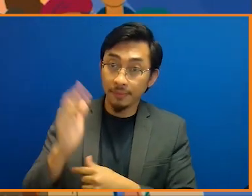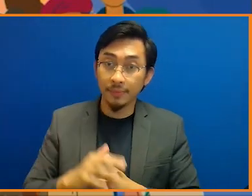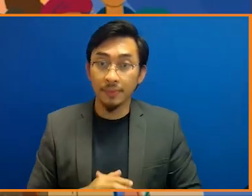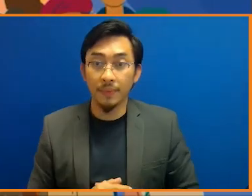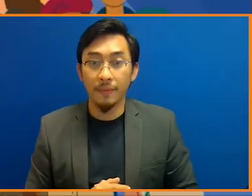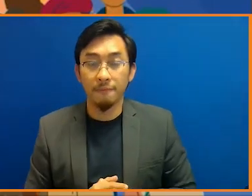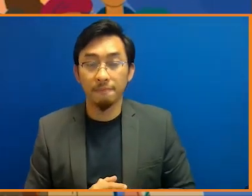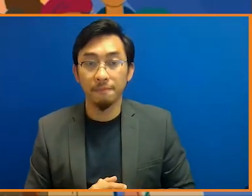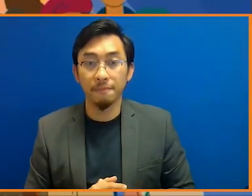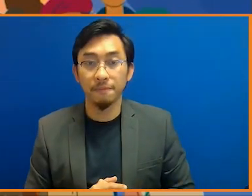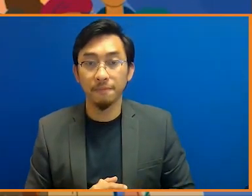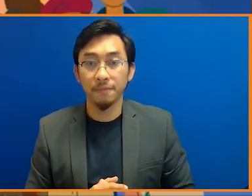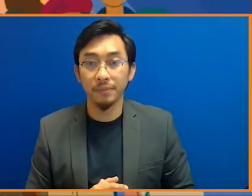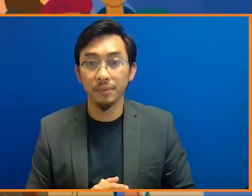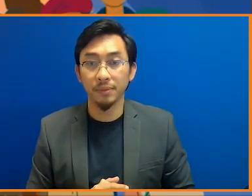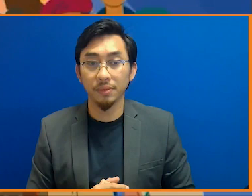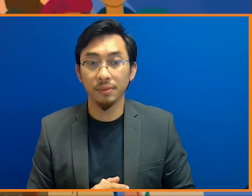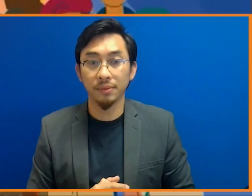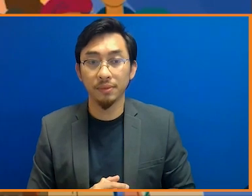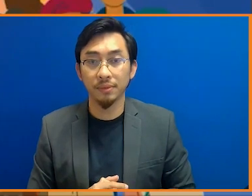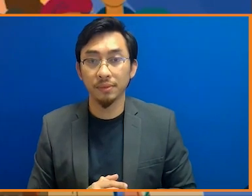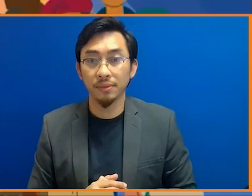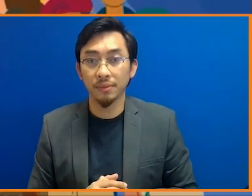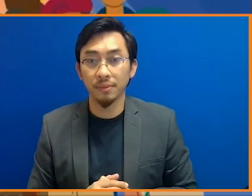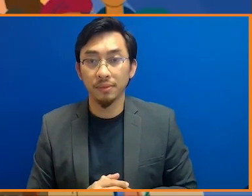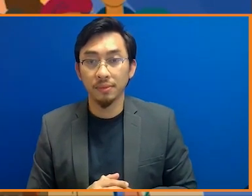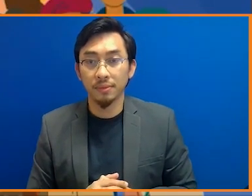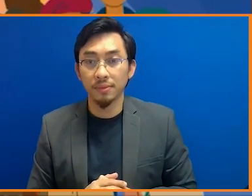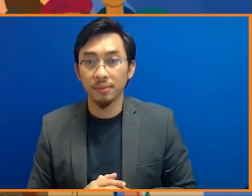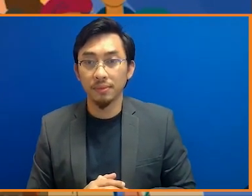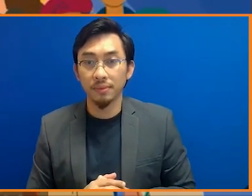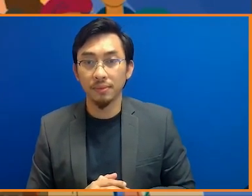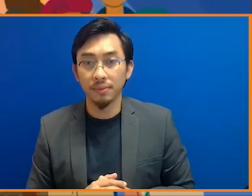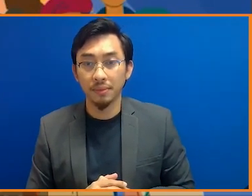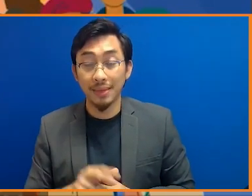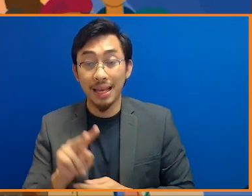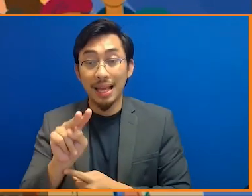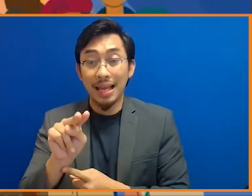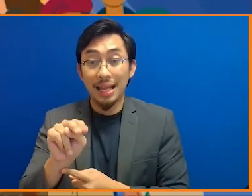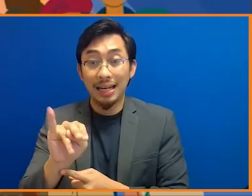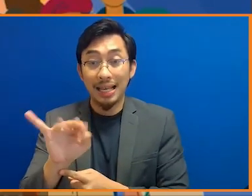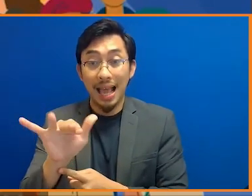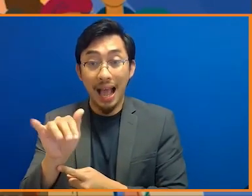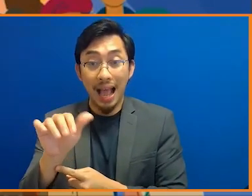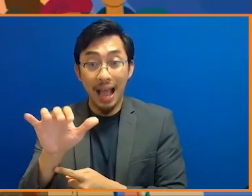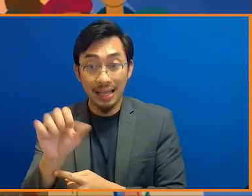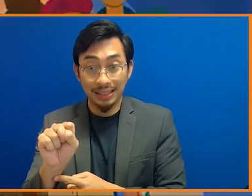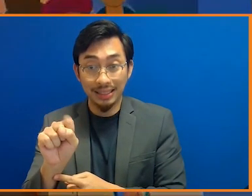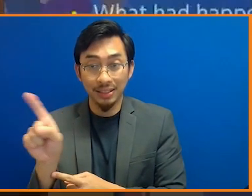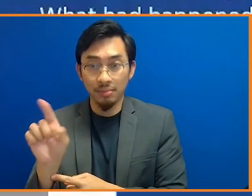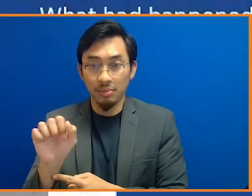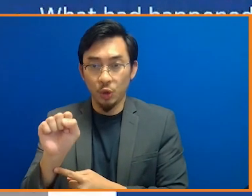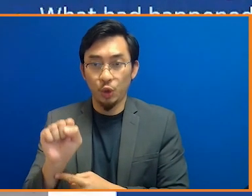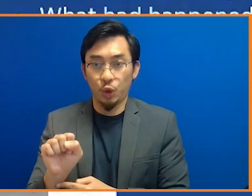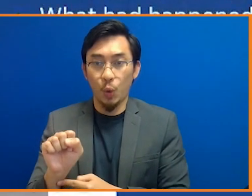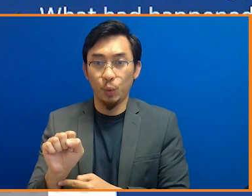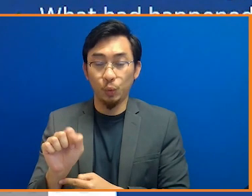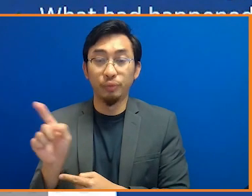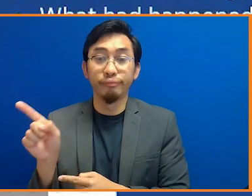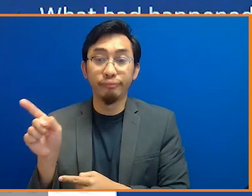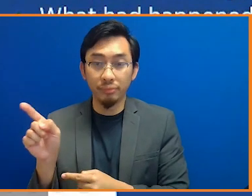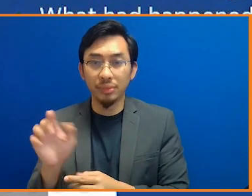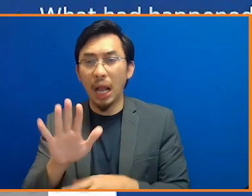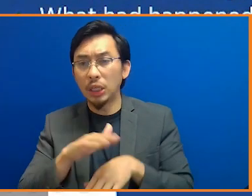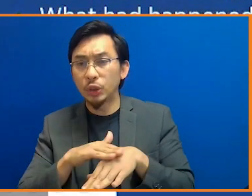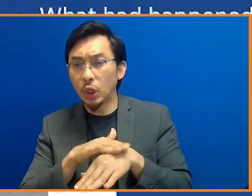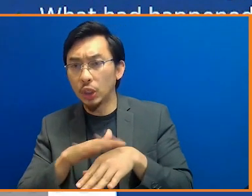on. Sini. All right. Nias is a bit to the